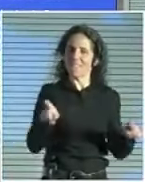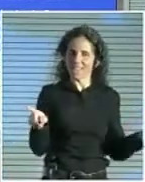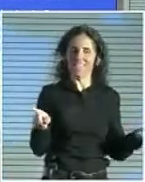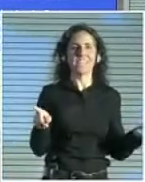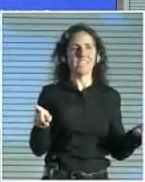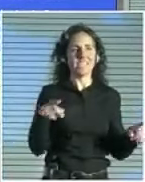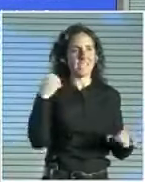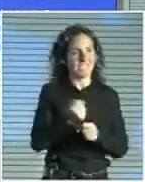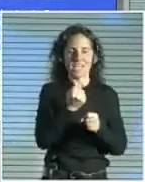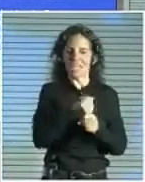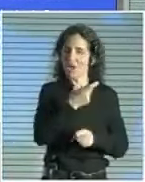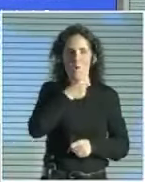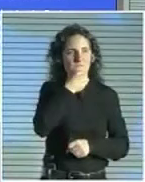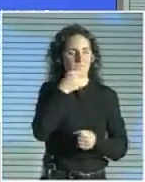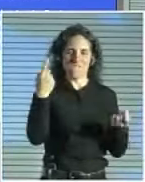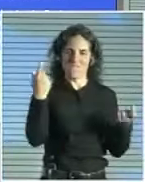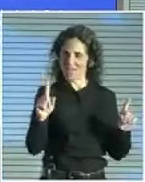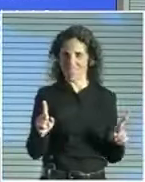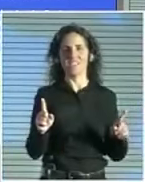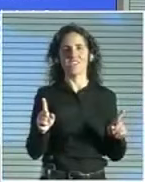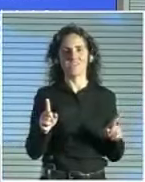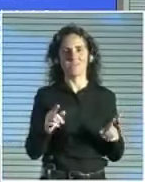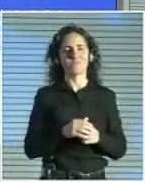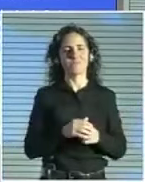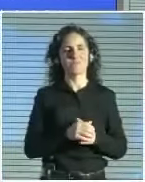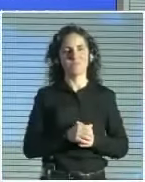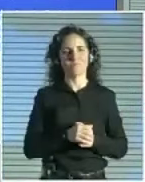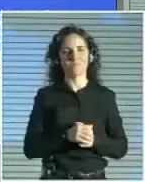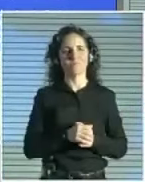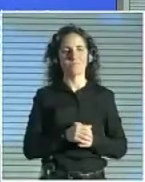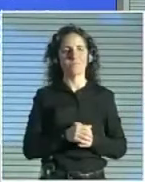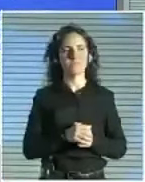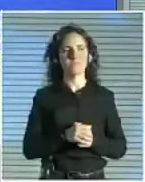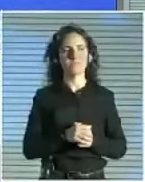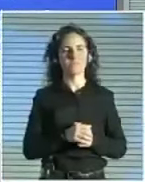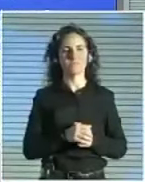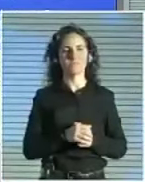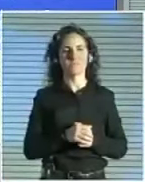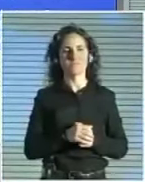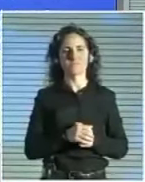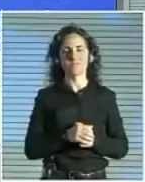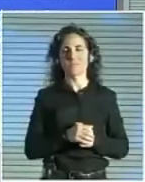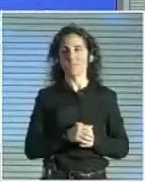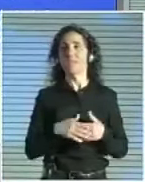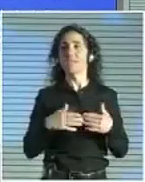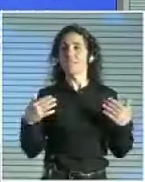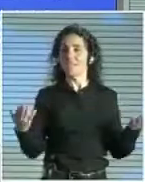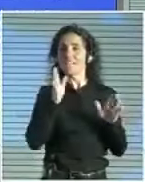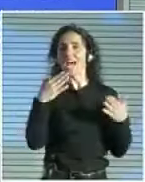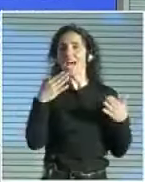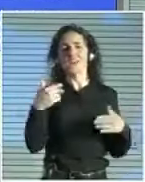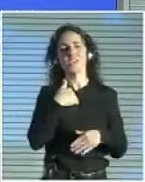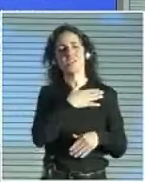I'm introducing this to you. You are in a leadership function in Destination Canada. If you right